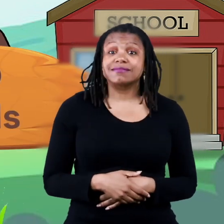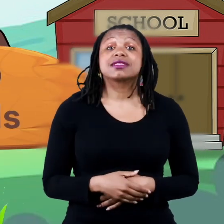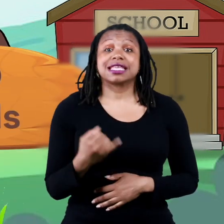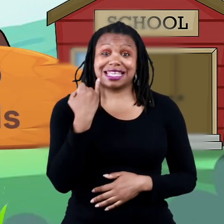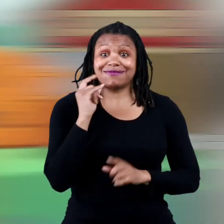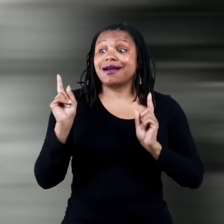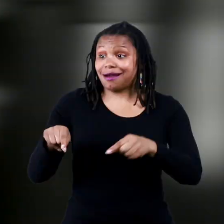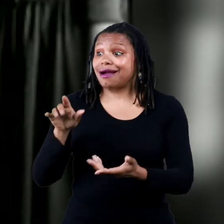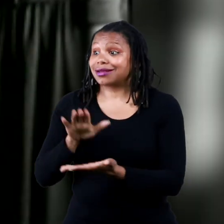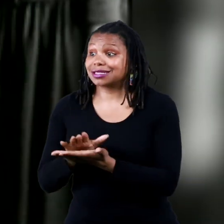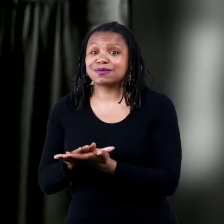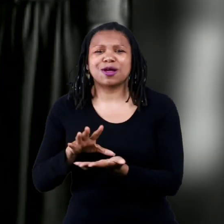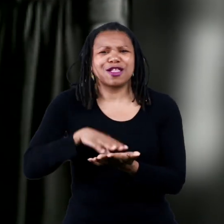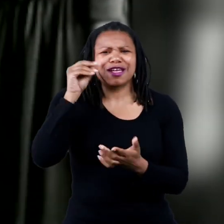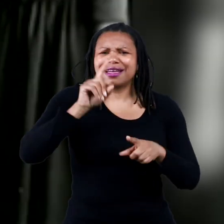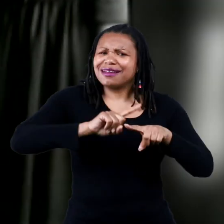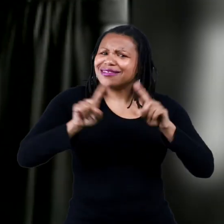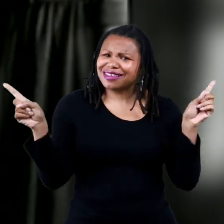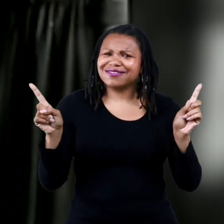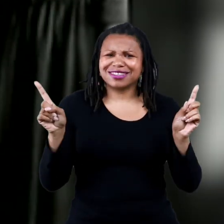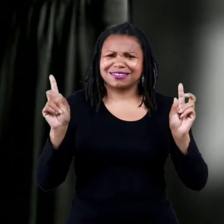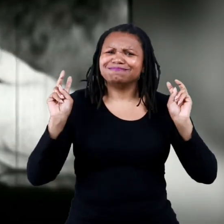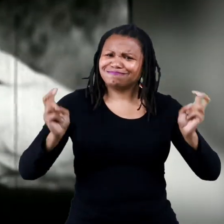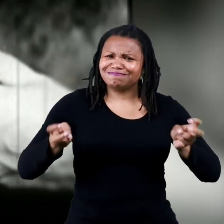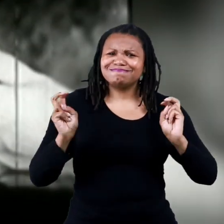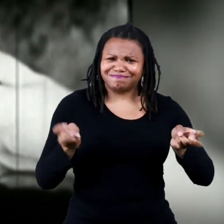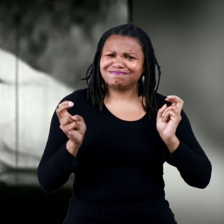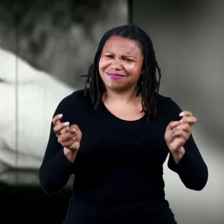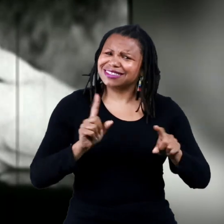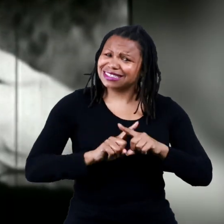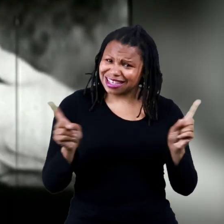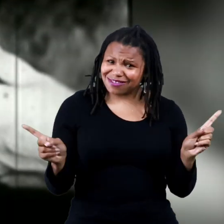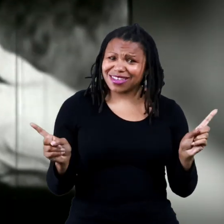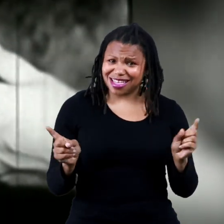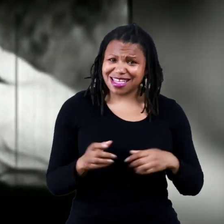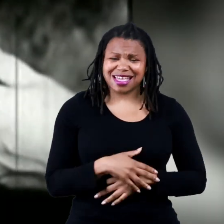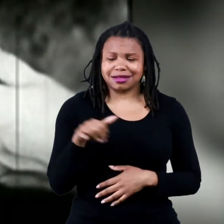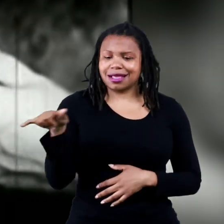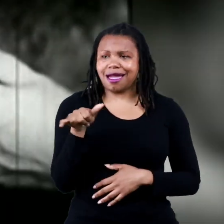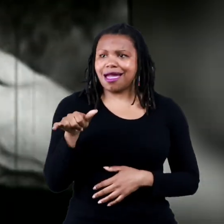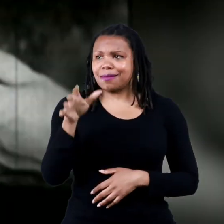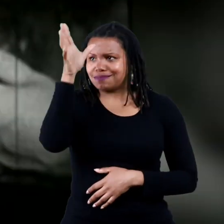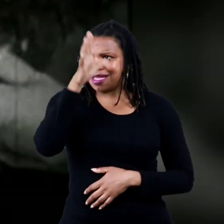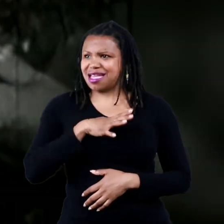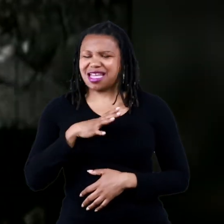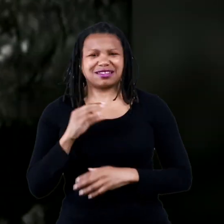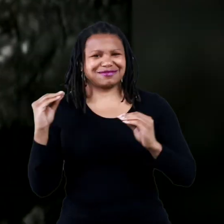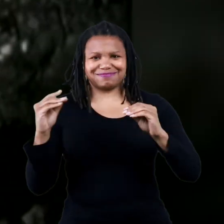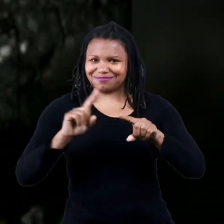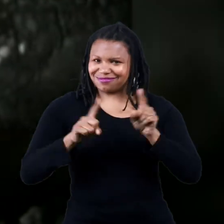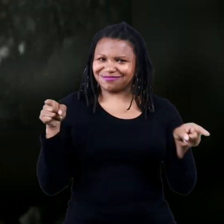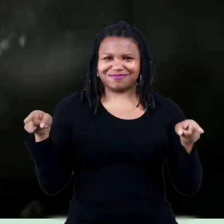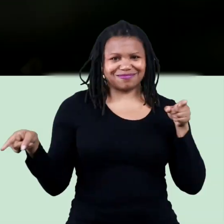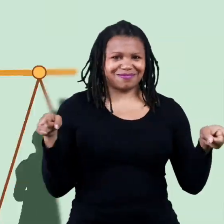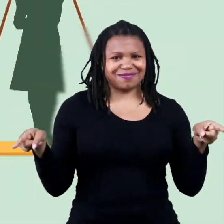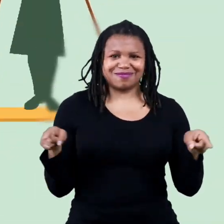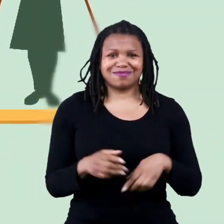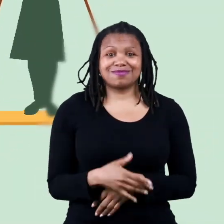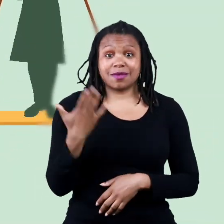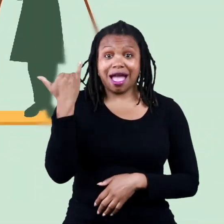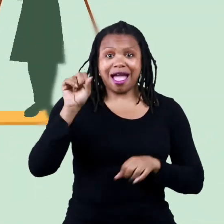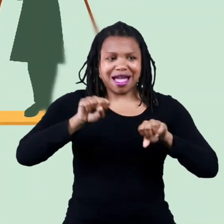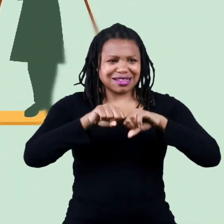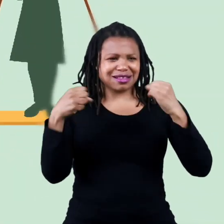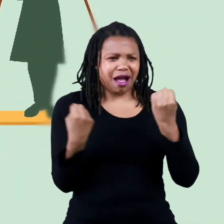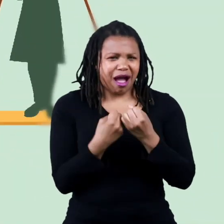to school, and if they were allowed, they were not often taught the same subjects as males. This